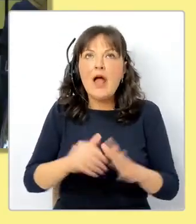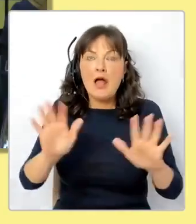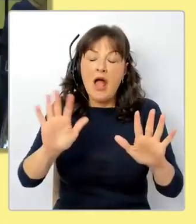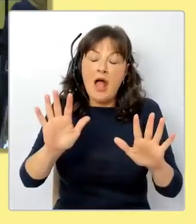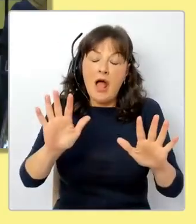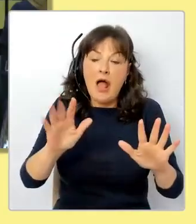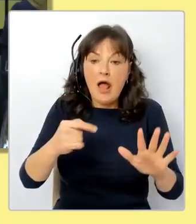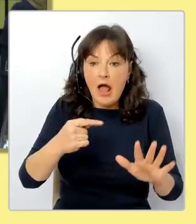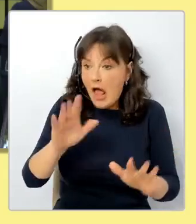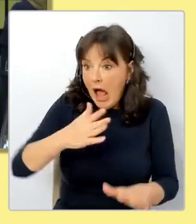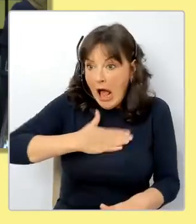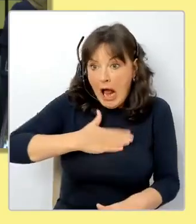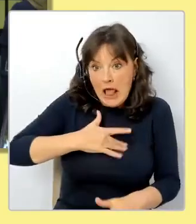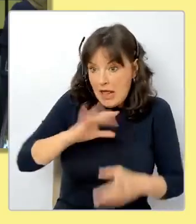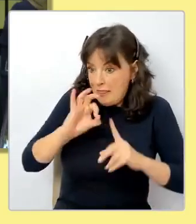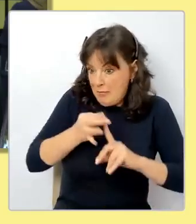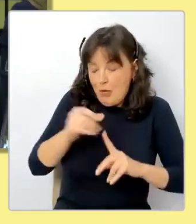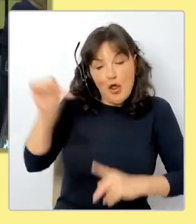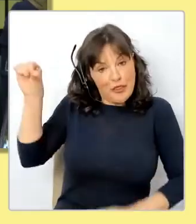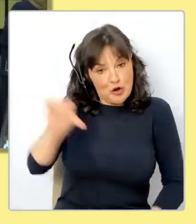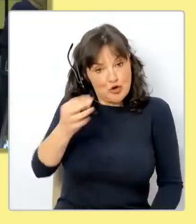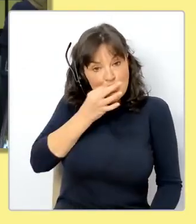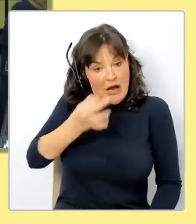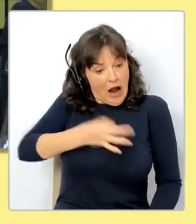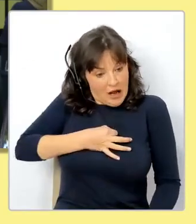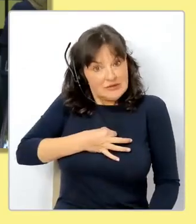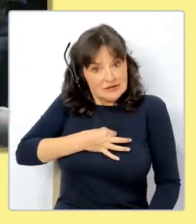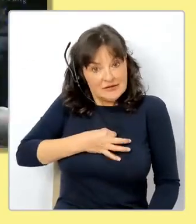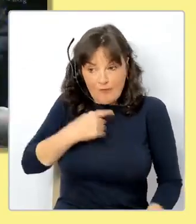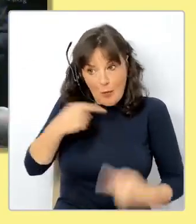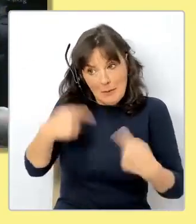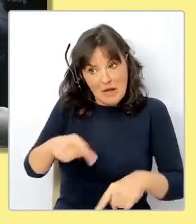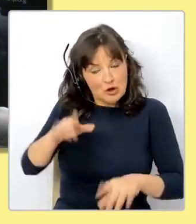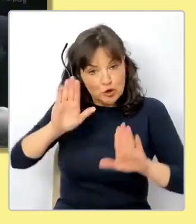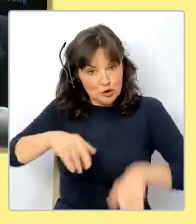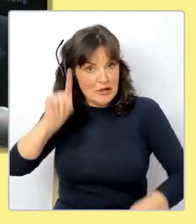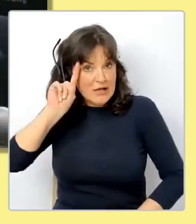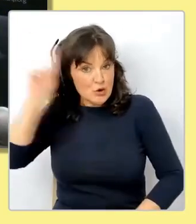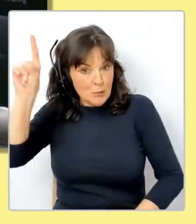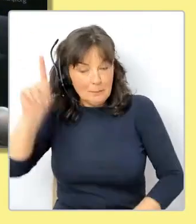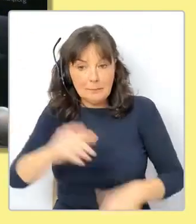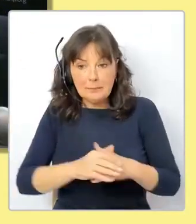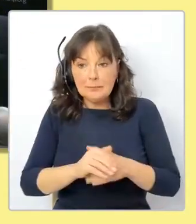I like the point that they should ask. They can't just assume. Oh, well,